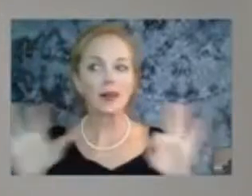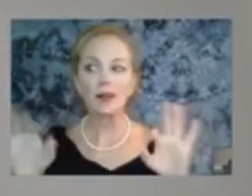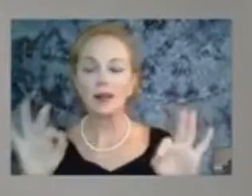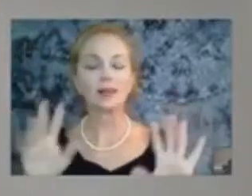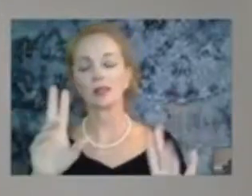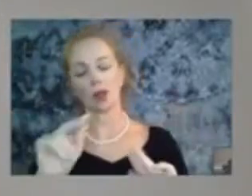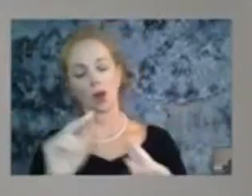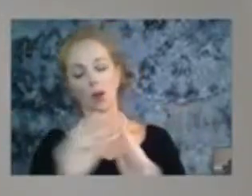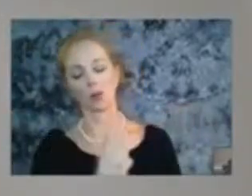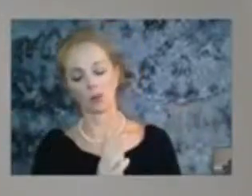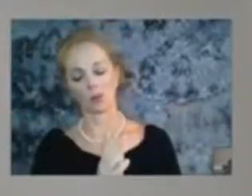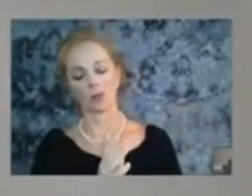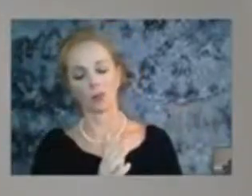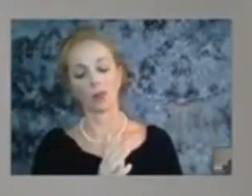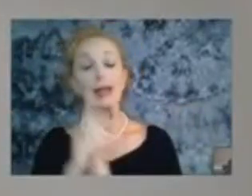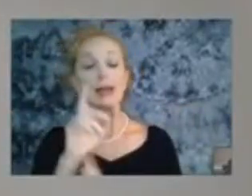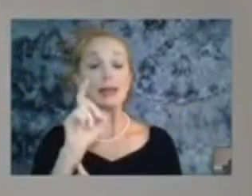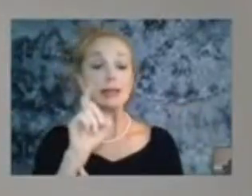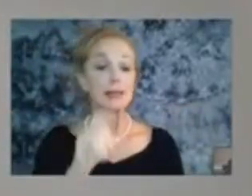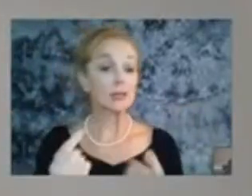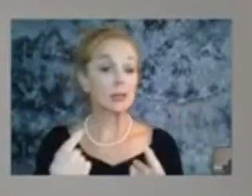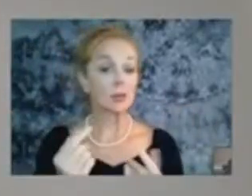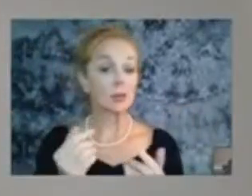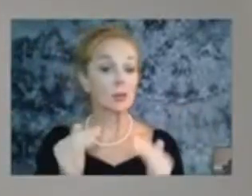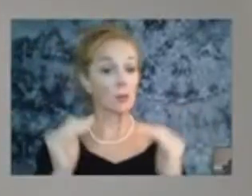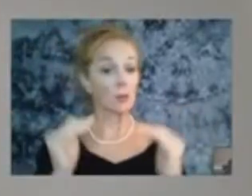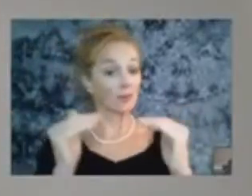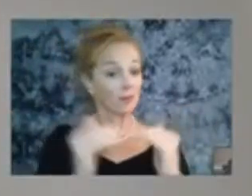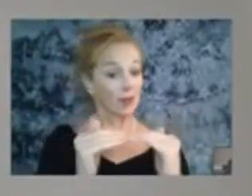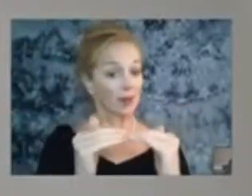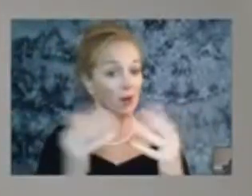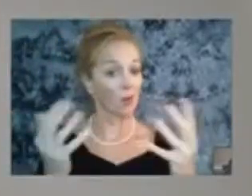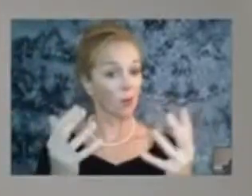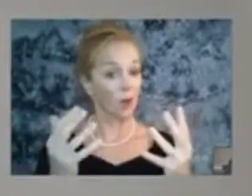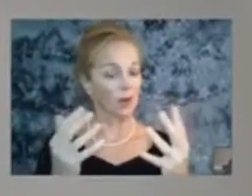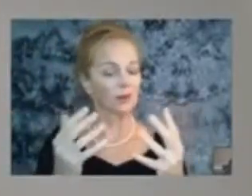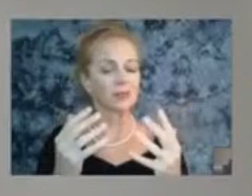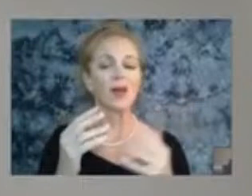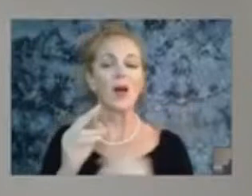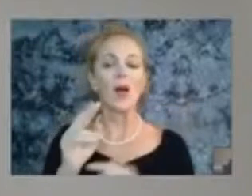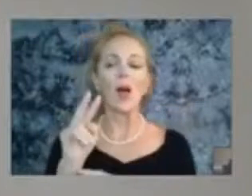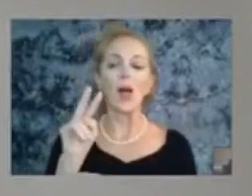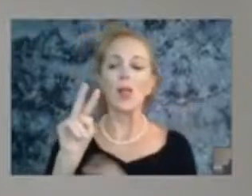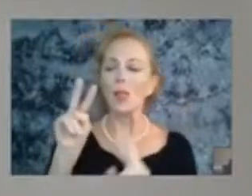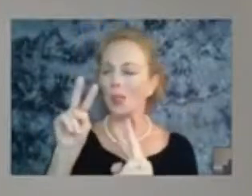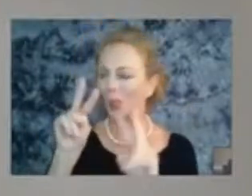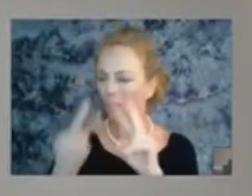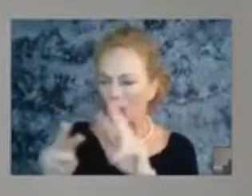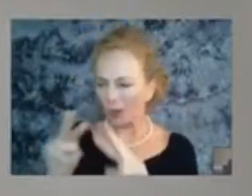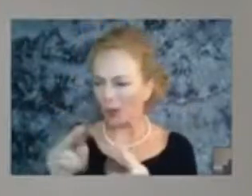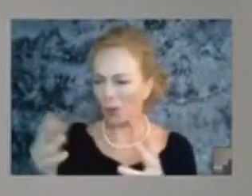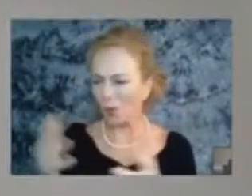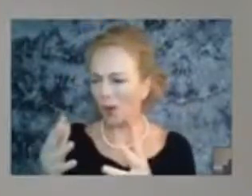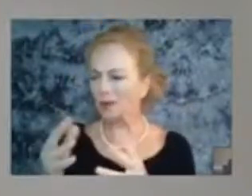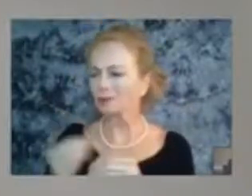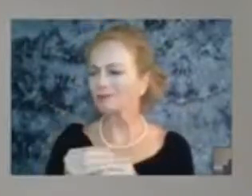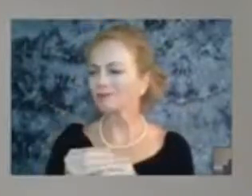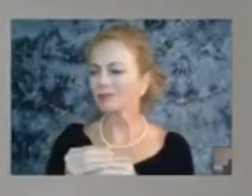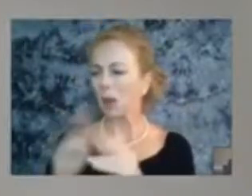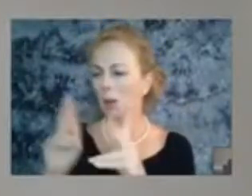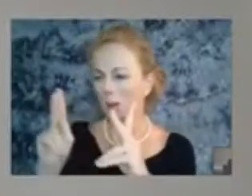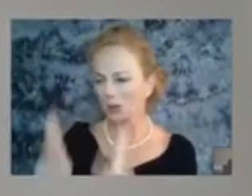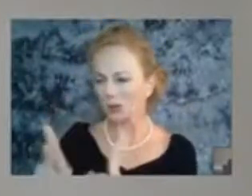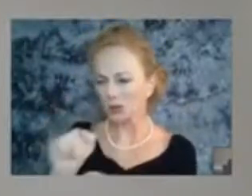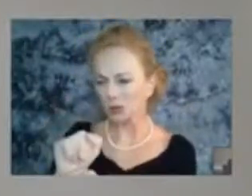do to make sure that we handle that equitably is look at what a person's job entails. So take teachers, for example. Teachers have